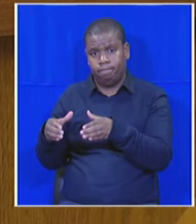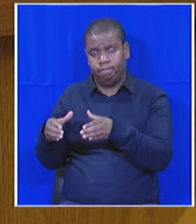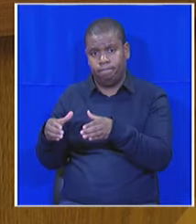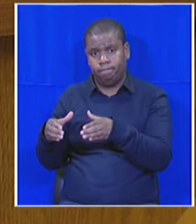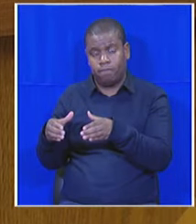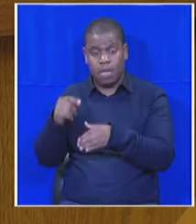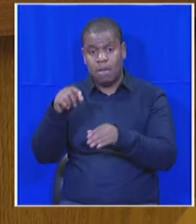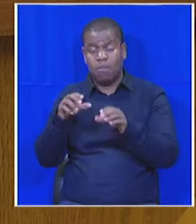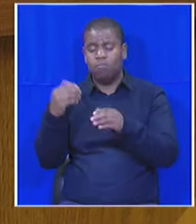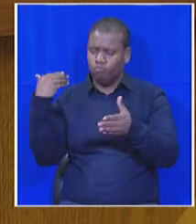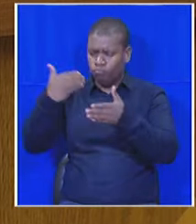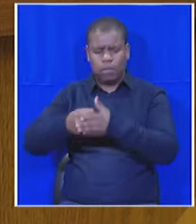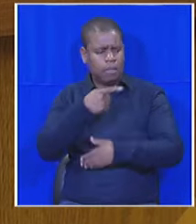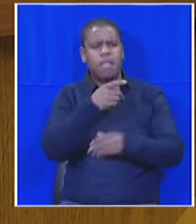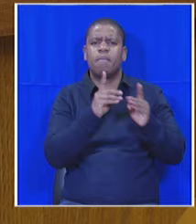Science and Technology